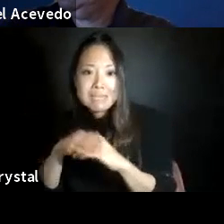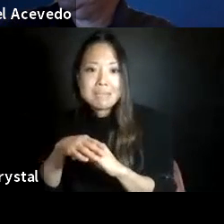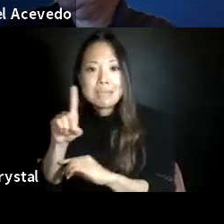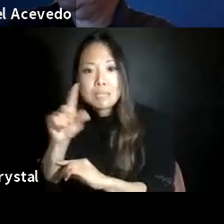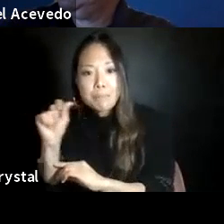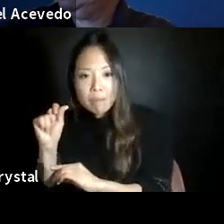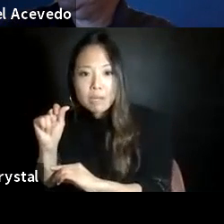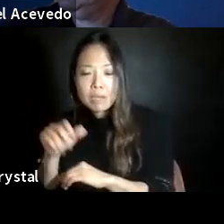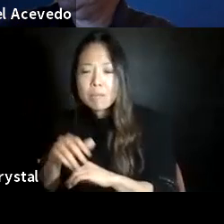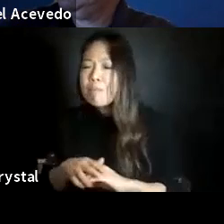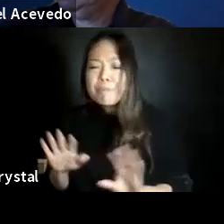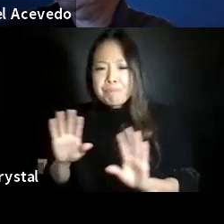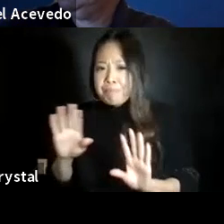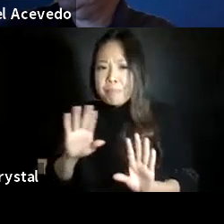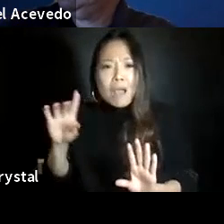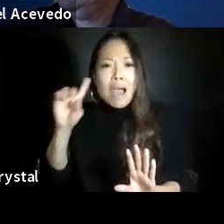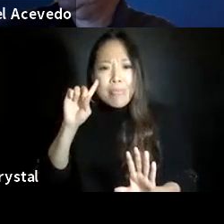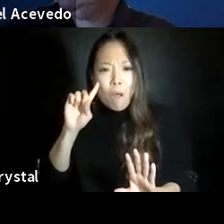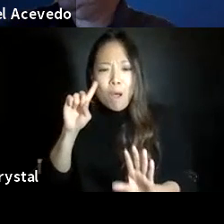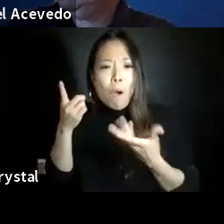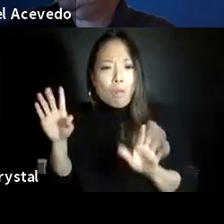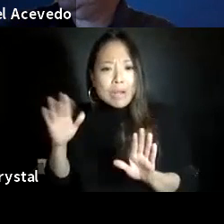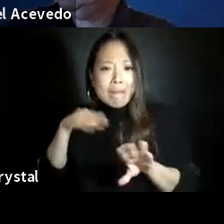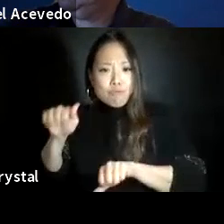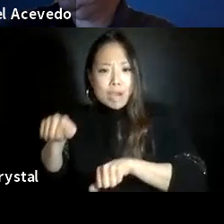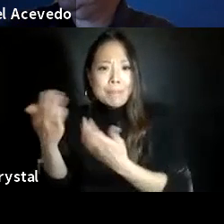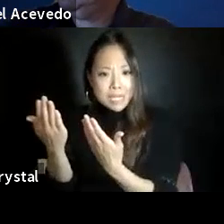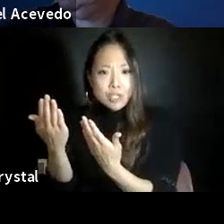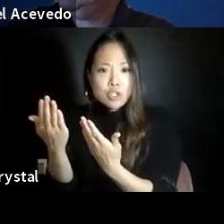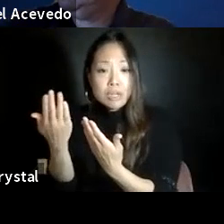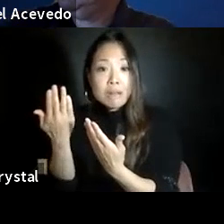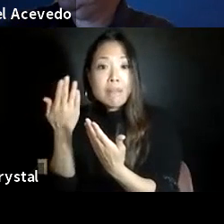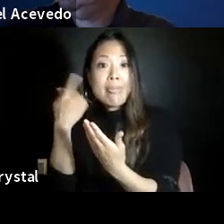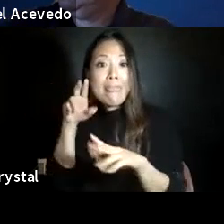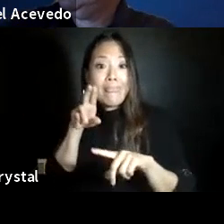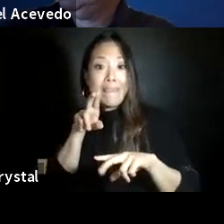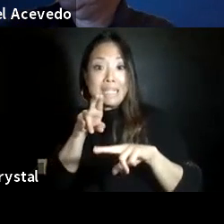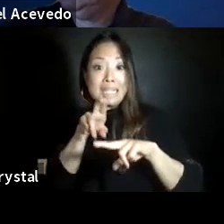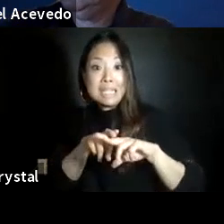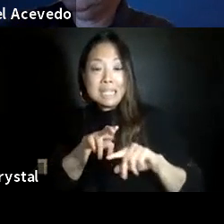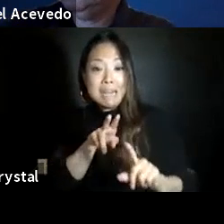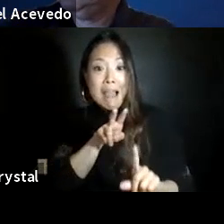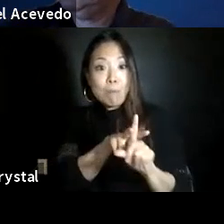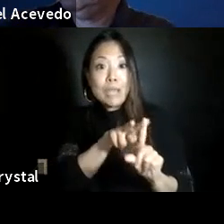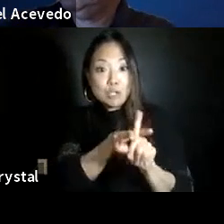there was a recommendation that the seat allocation be as close as